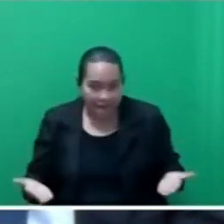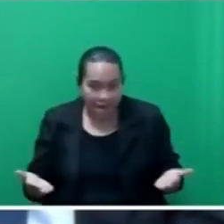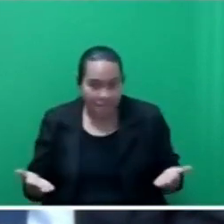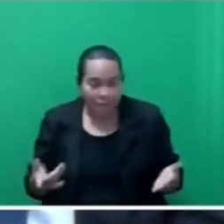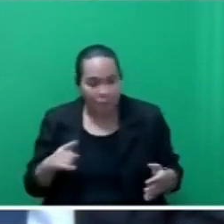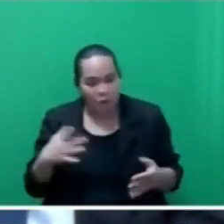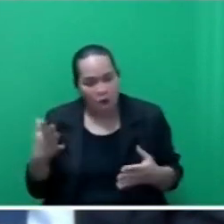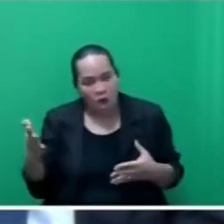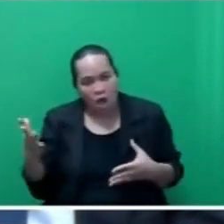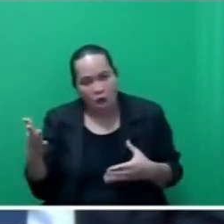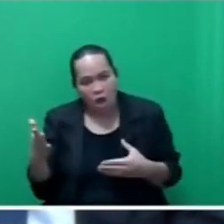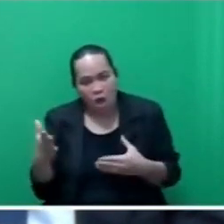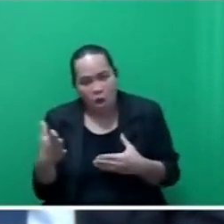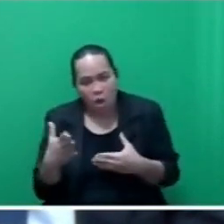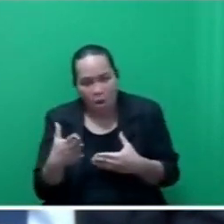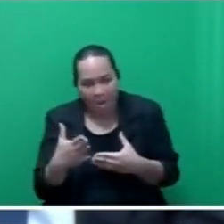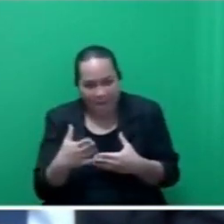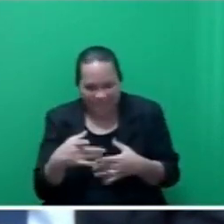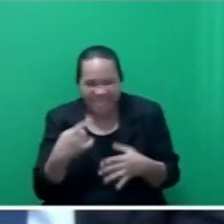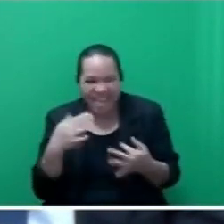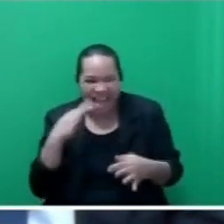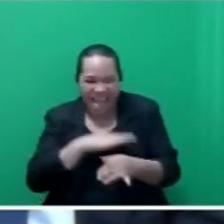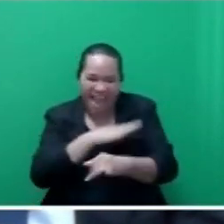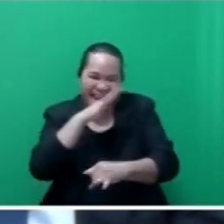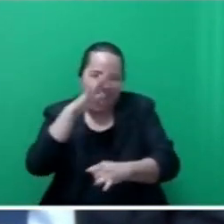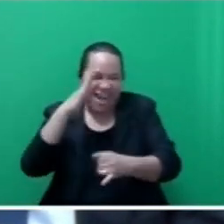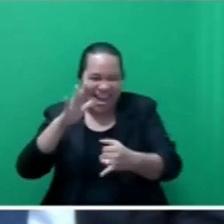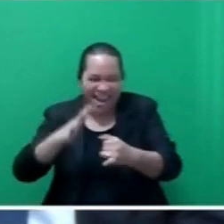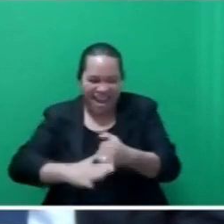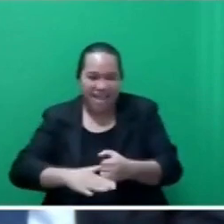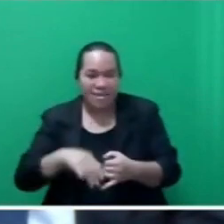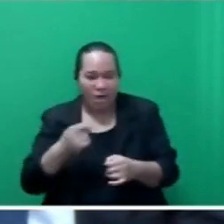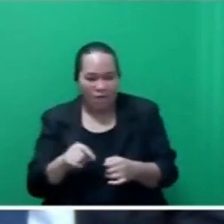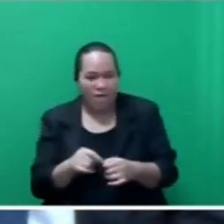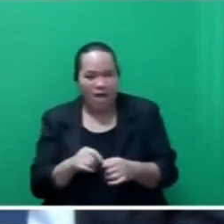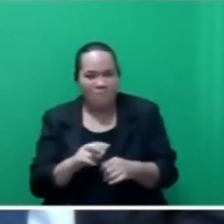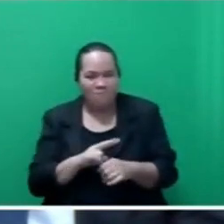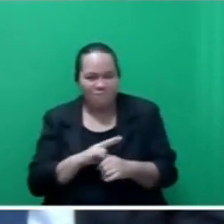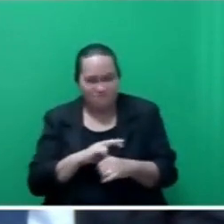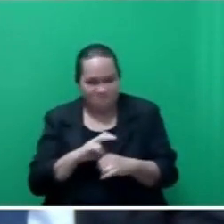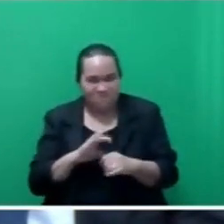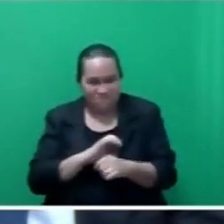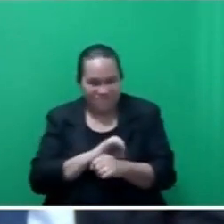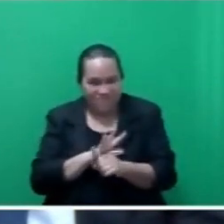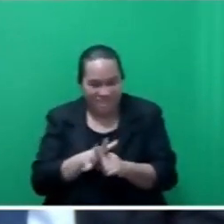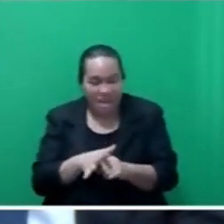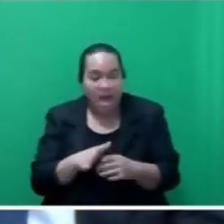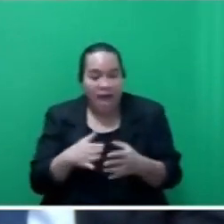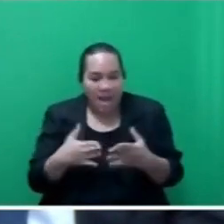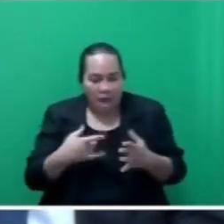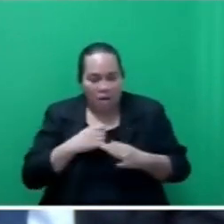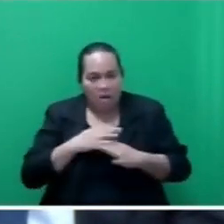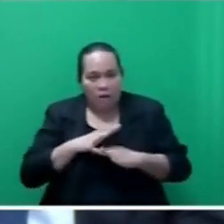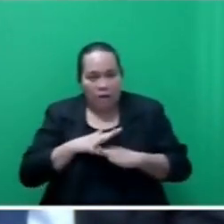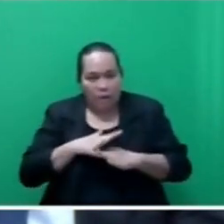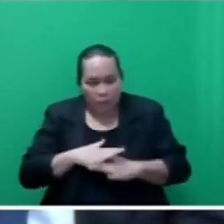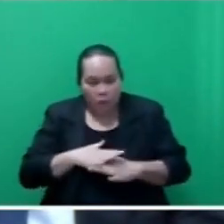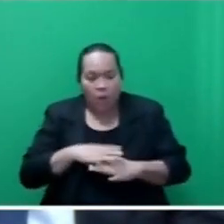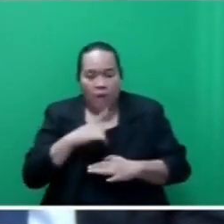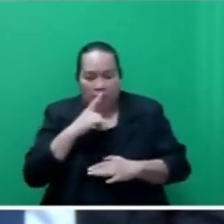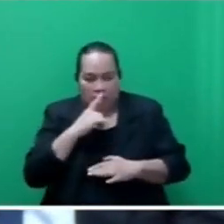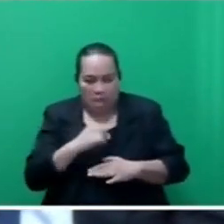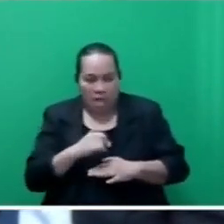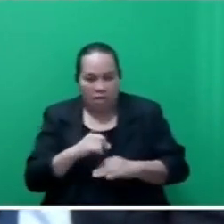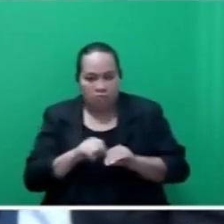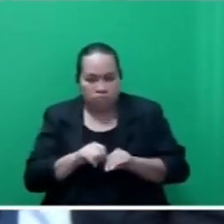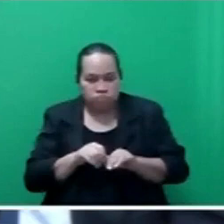coming to the tail end of that pandemic as it is, we are able now to reach out